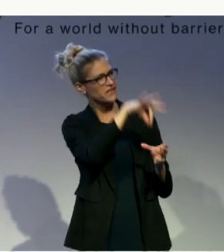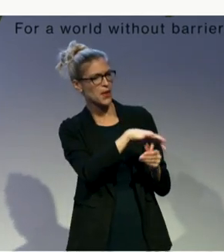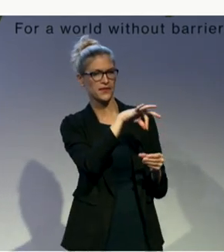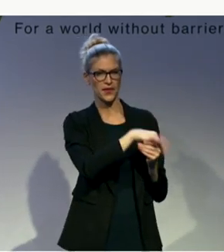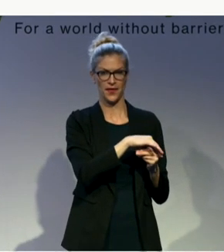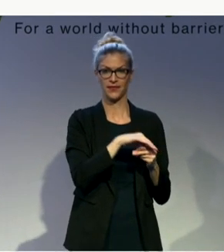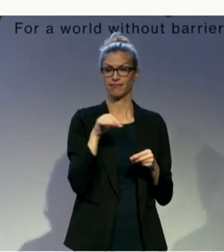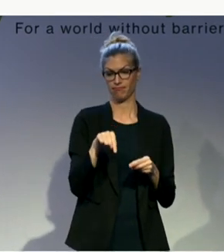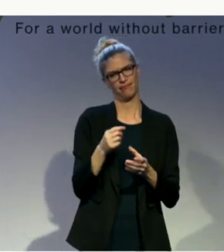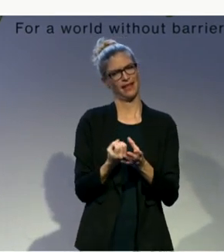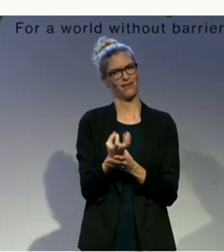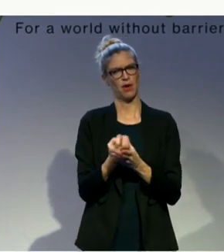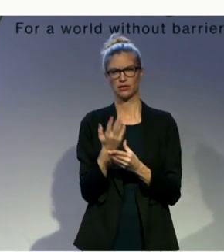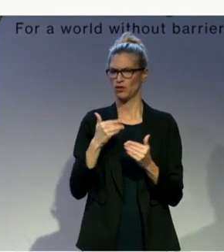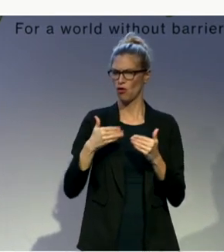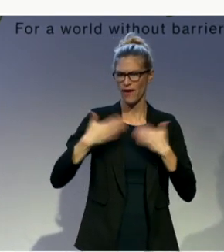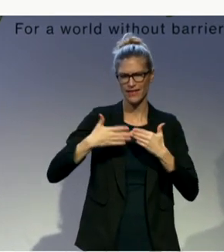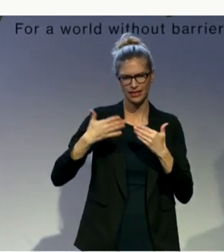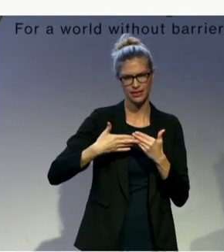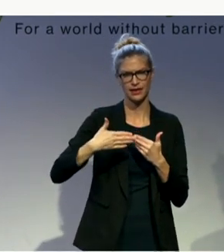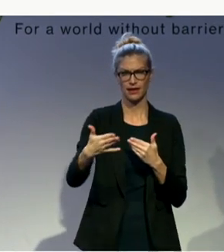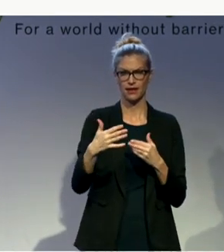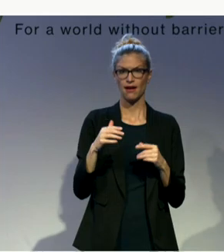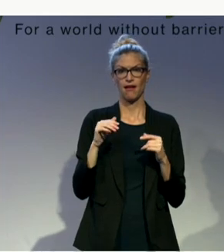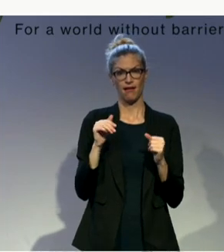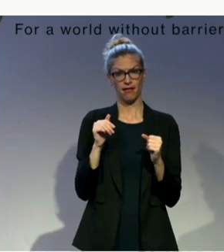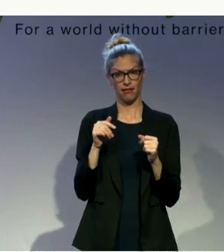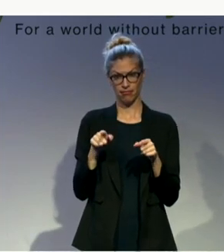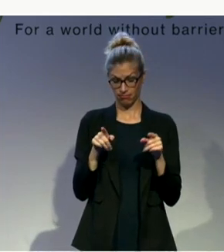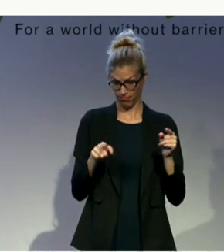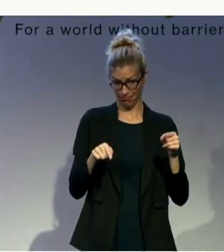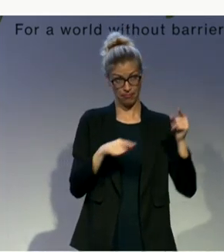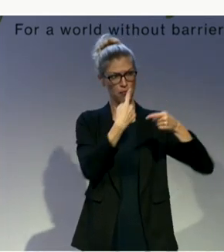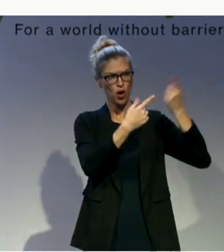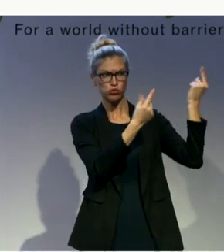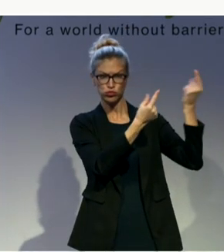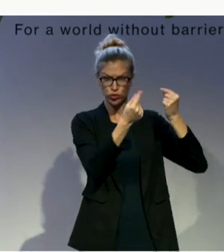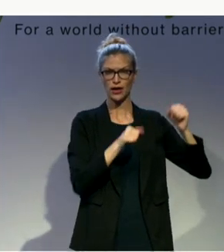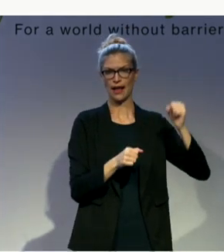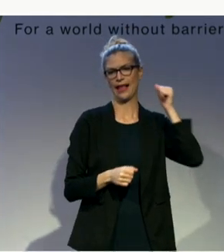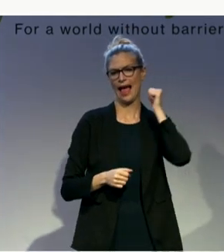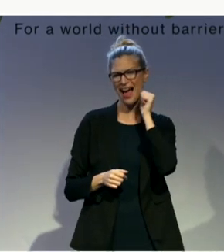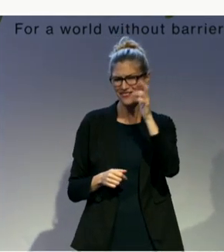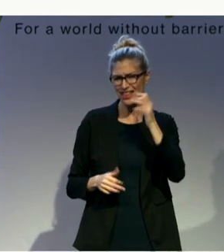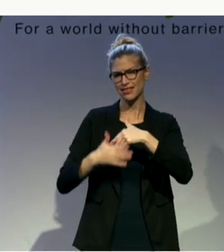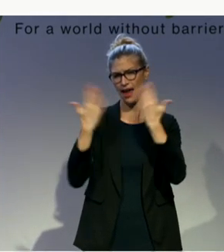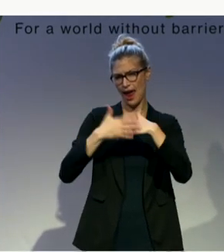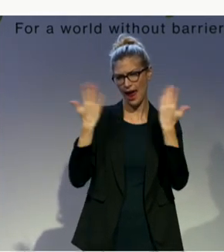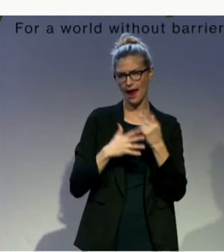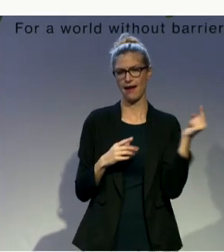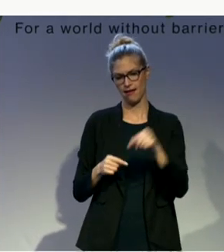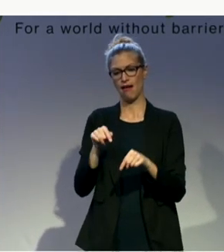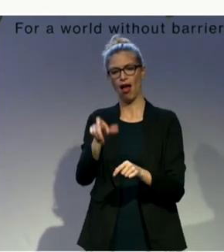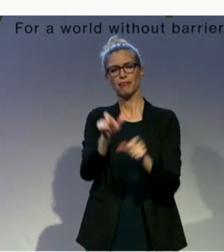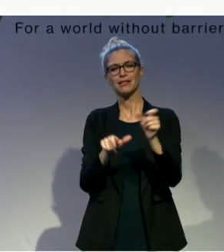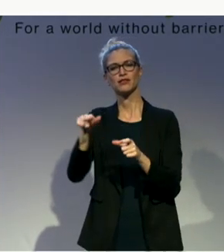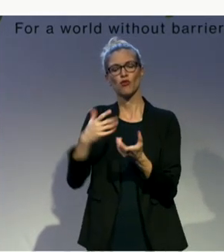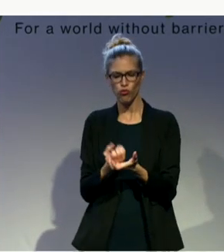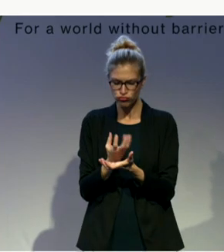to understand new daily news so people can make their own opinion and they jump out of their information bubble. And I hope that